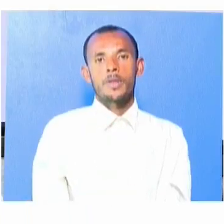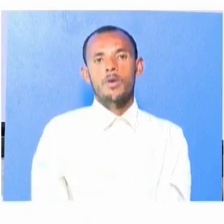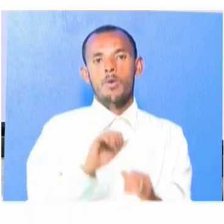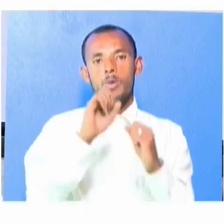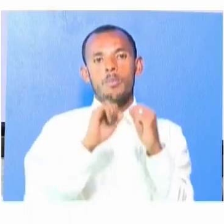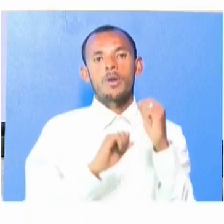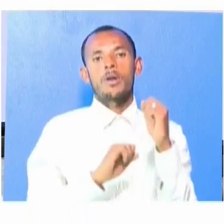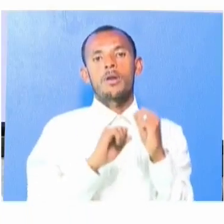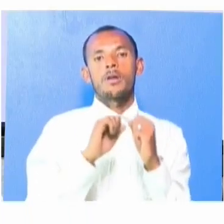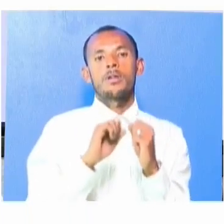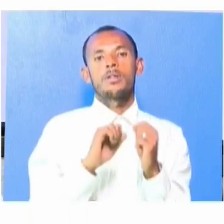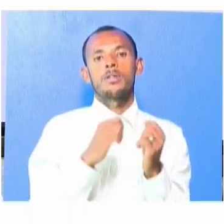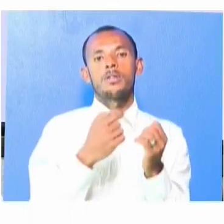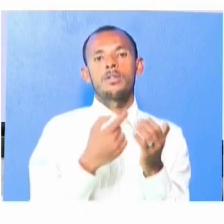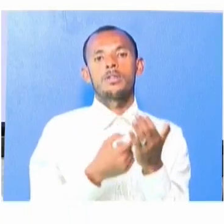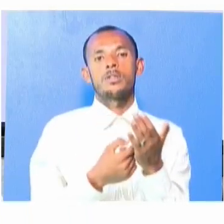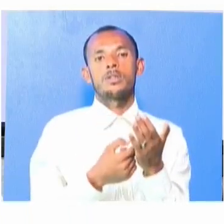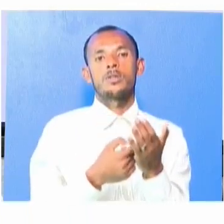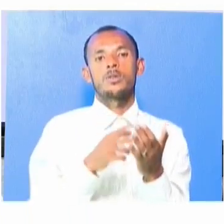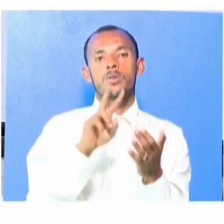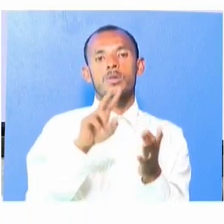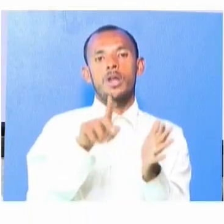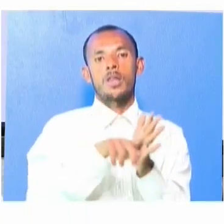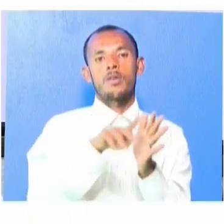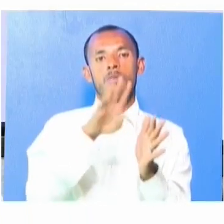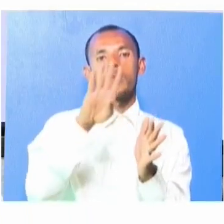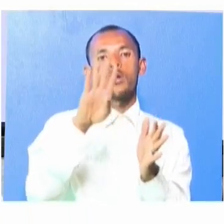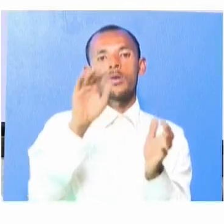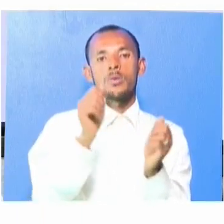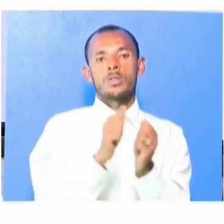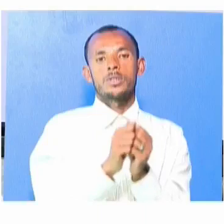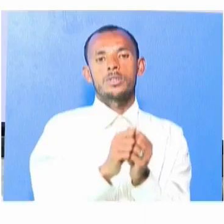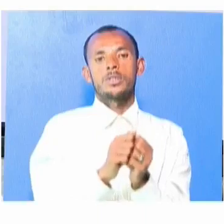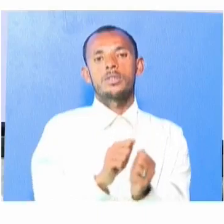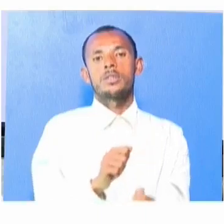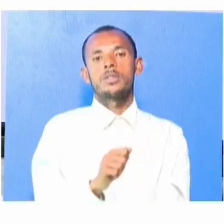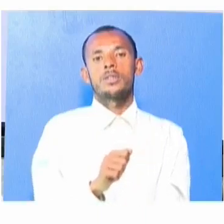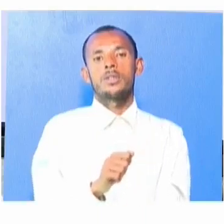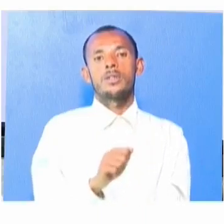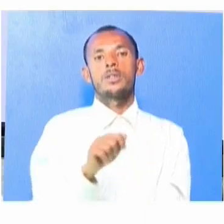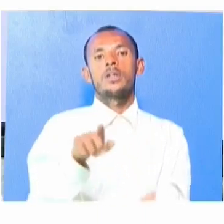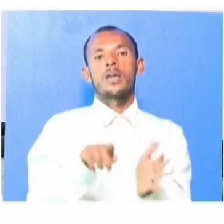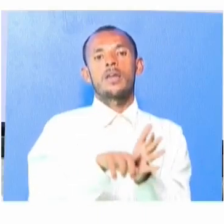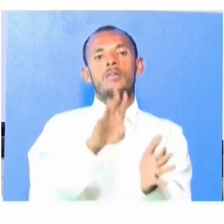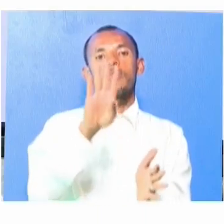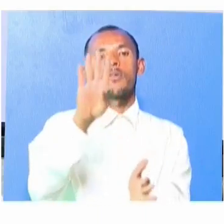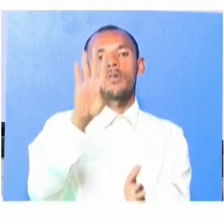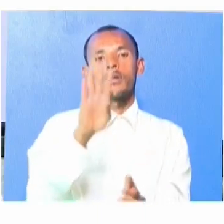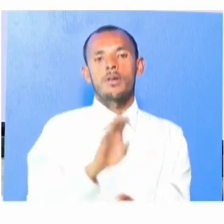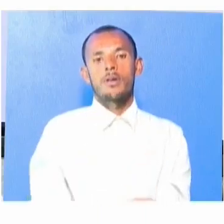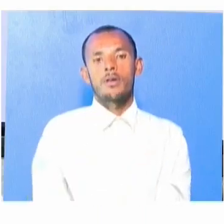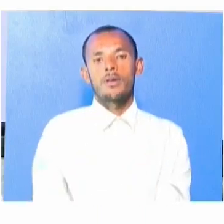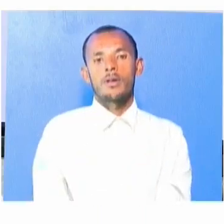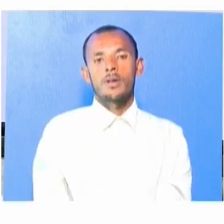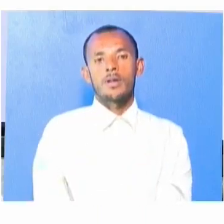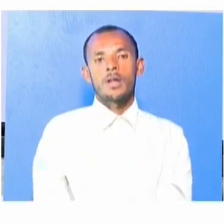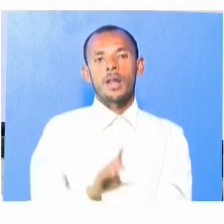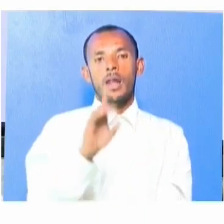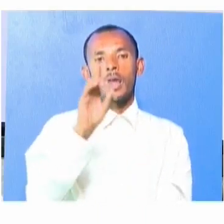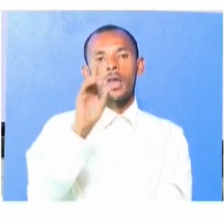compare these two, negative 4 with negative 4. And